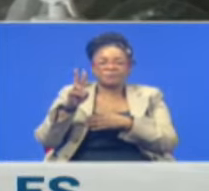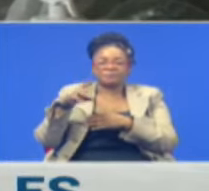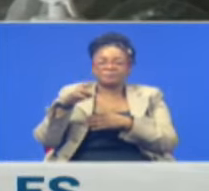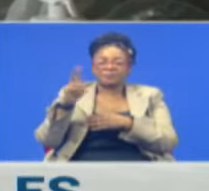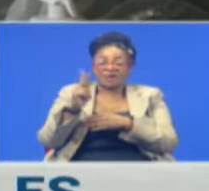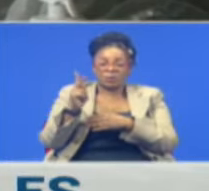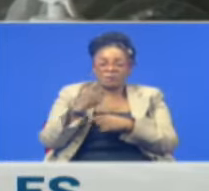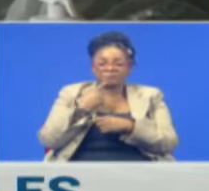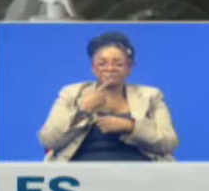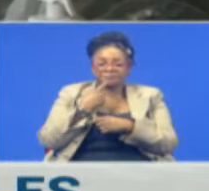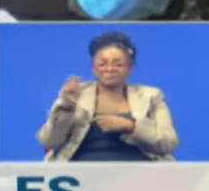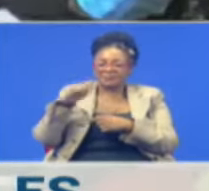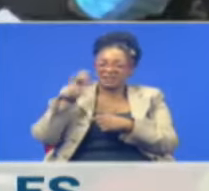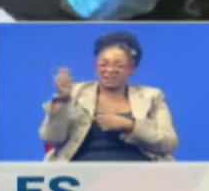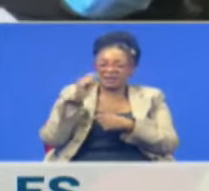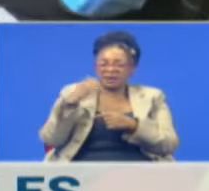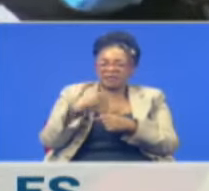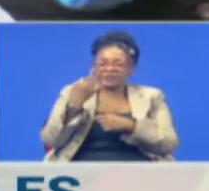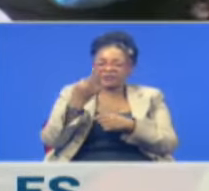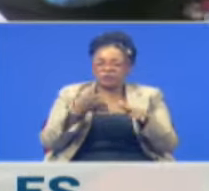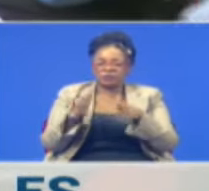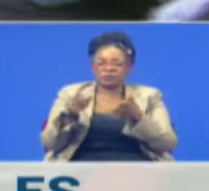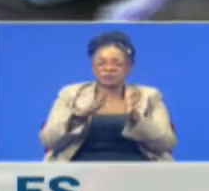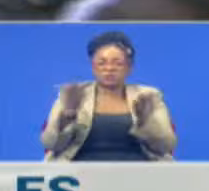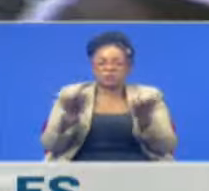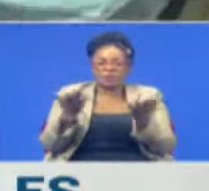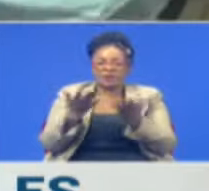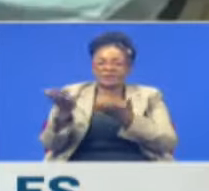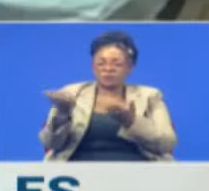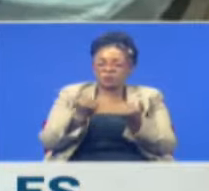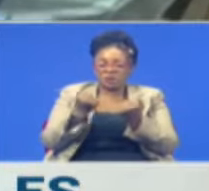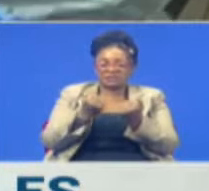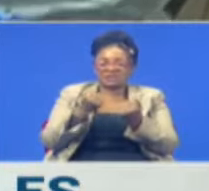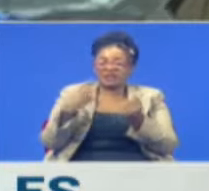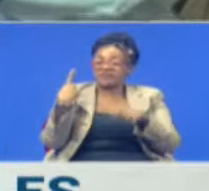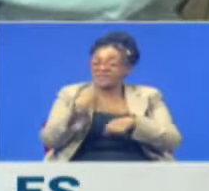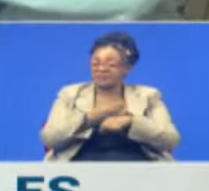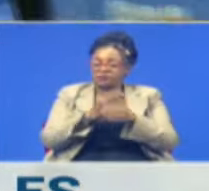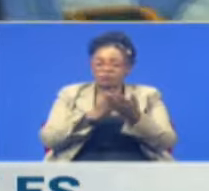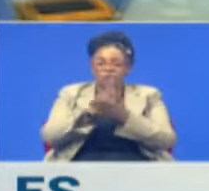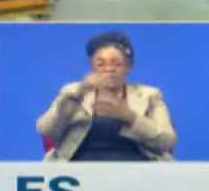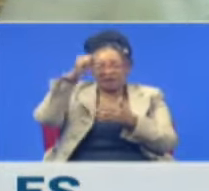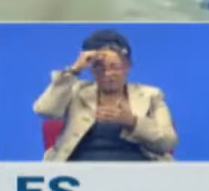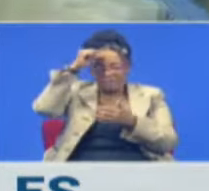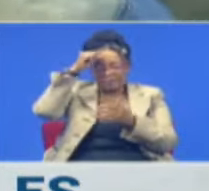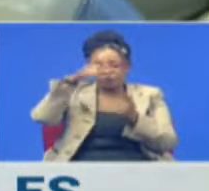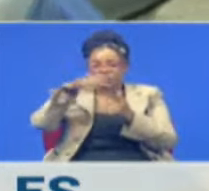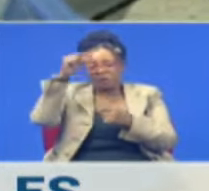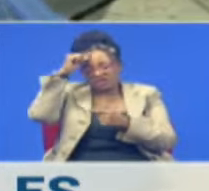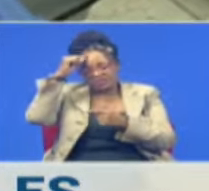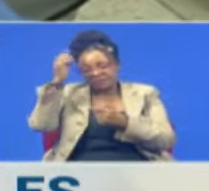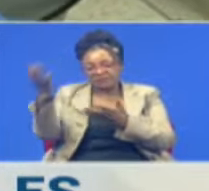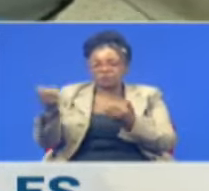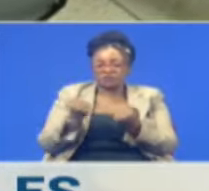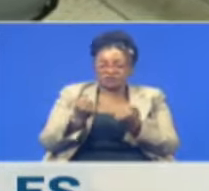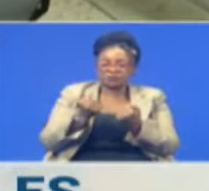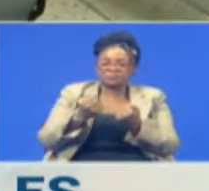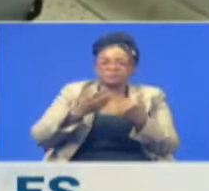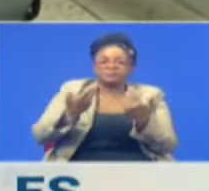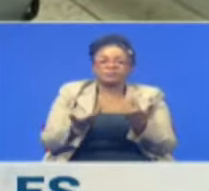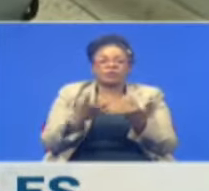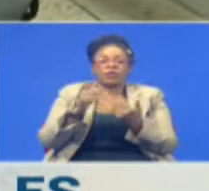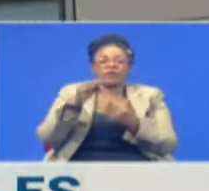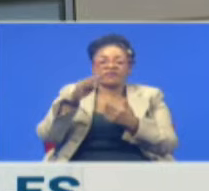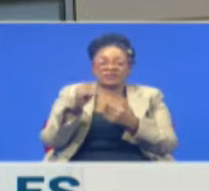that Kenya has only three sources where it acquires the vaccine, through the government-to-government acquisition through the COVAX facility,